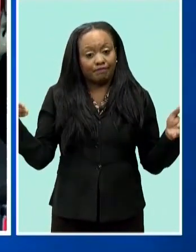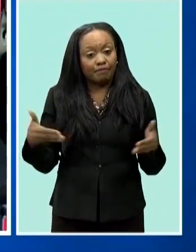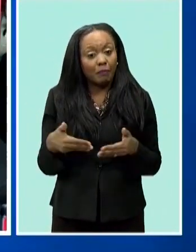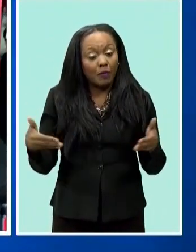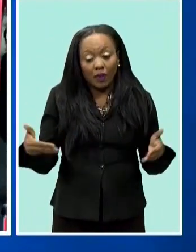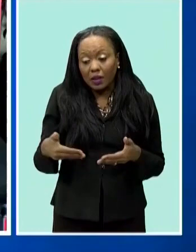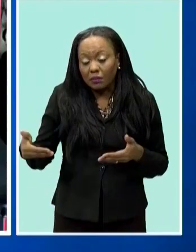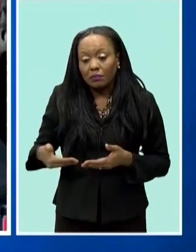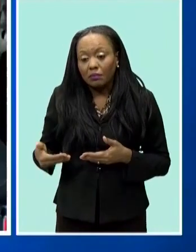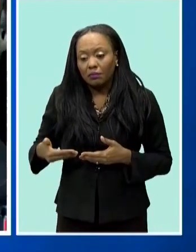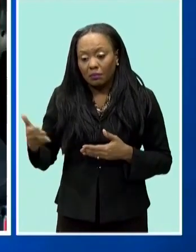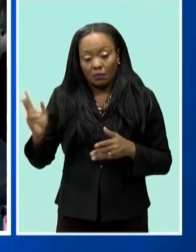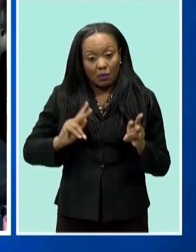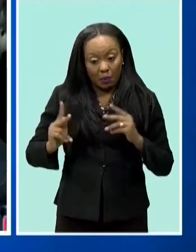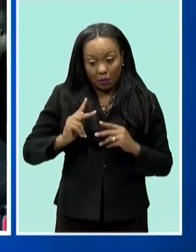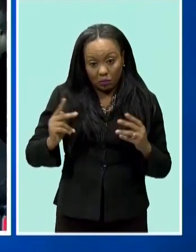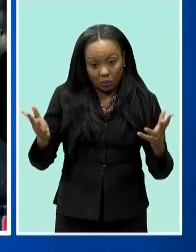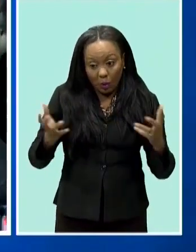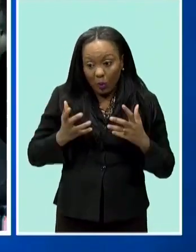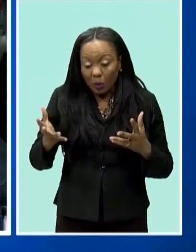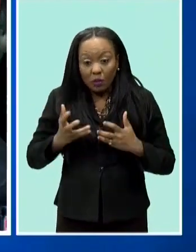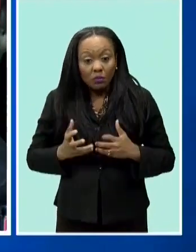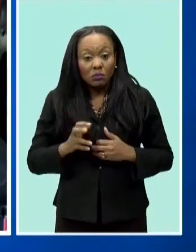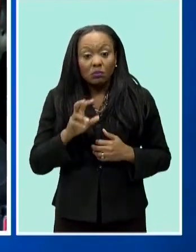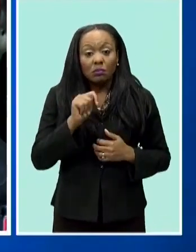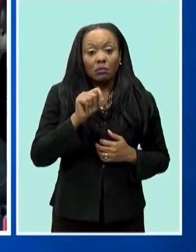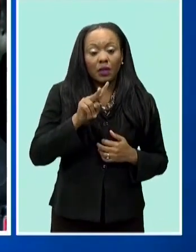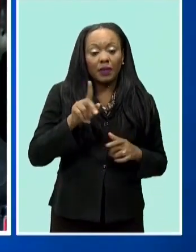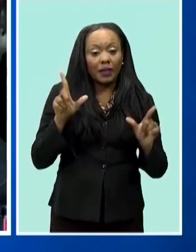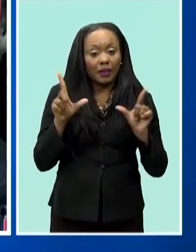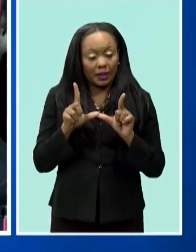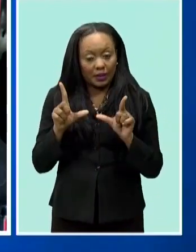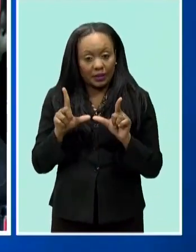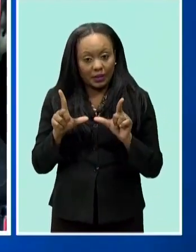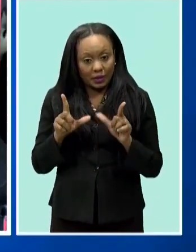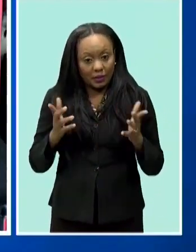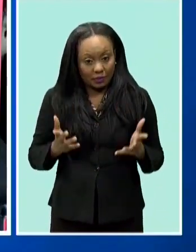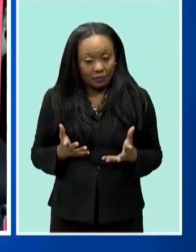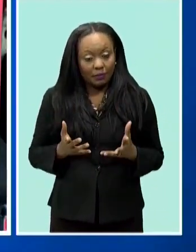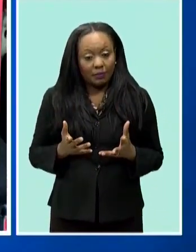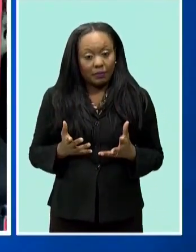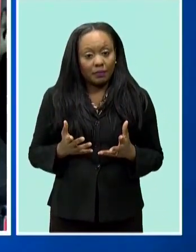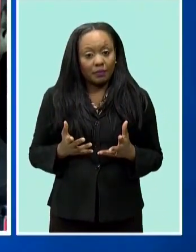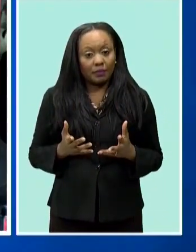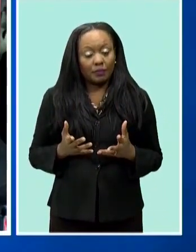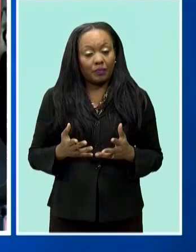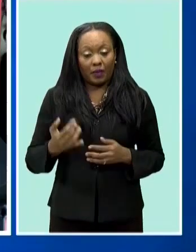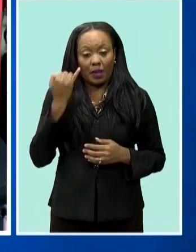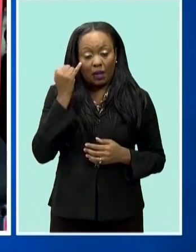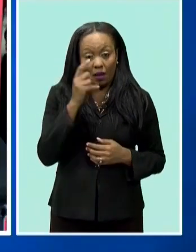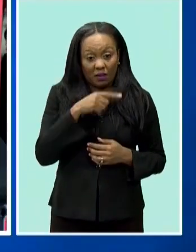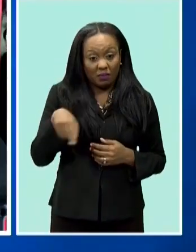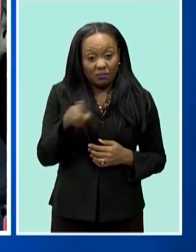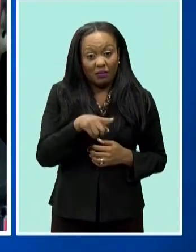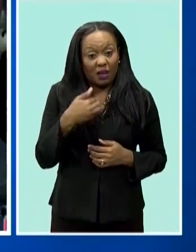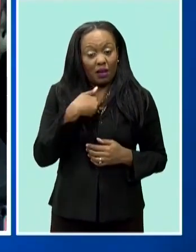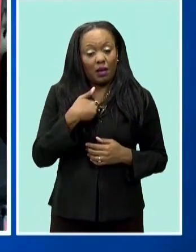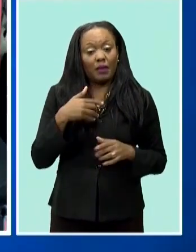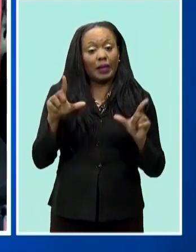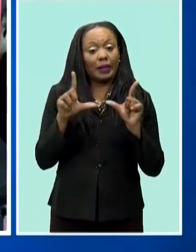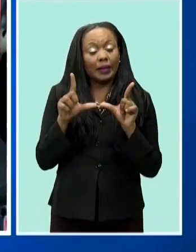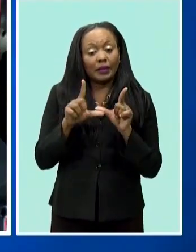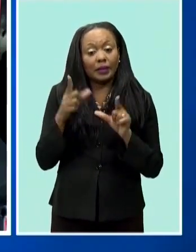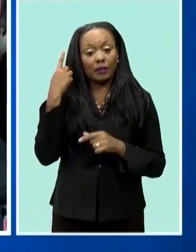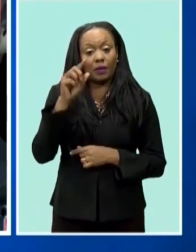bids for those who would want literally to be able to hold licenses. The holding of a license within the media